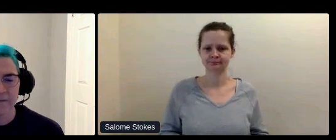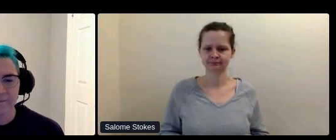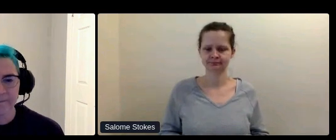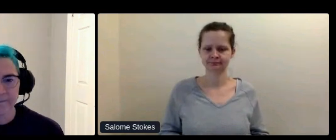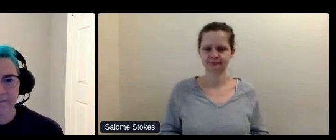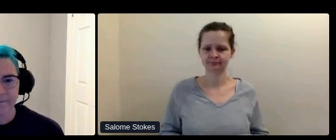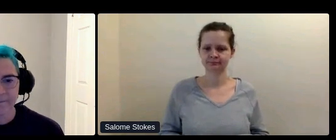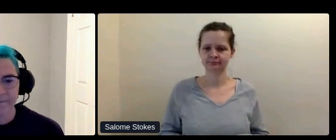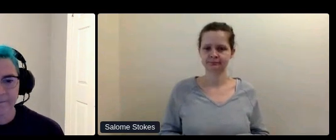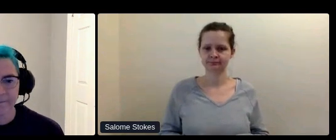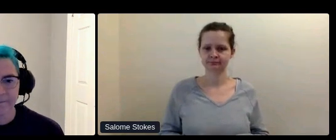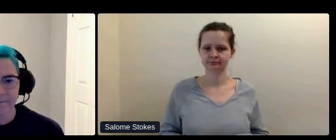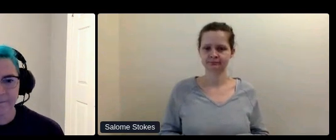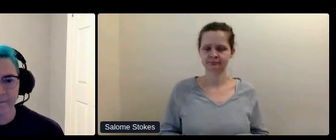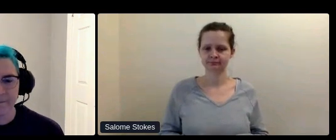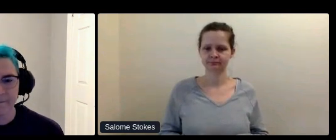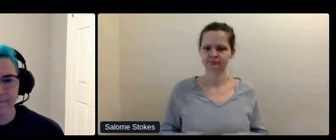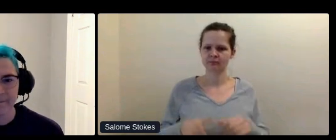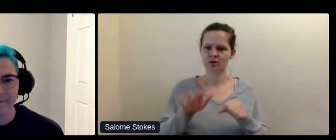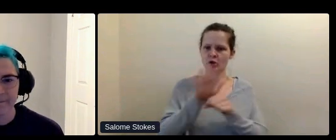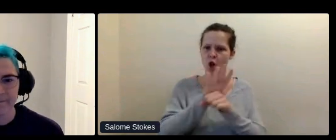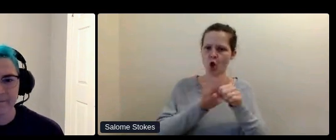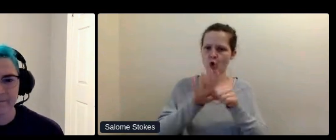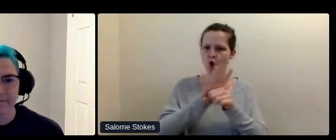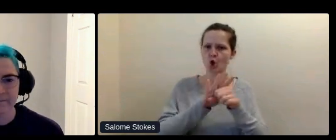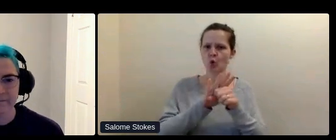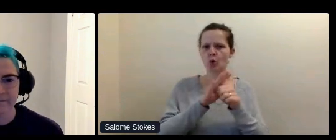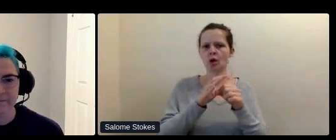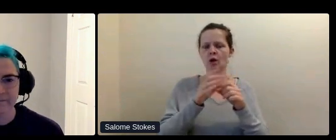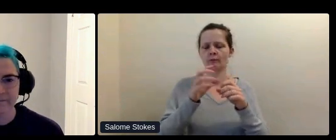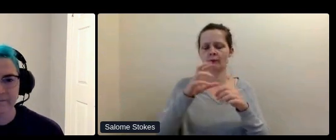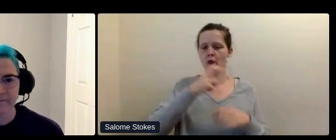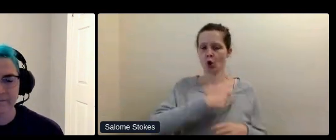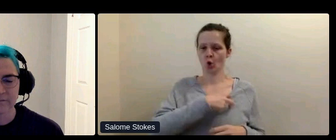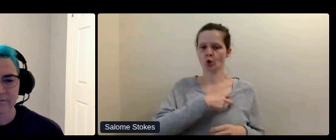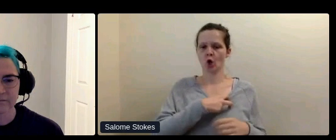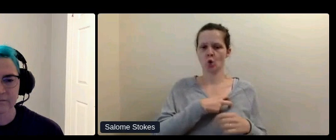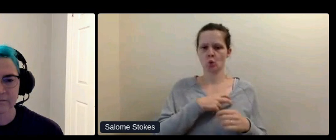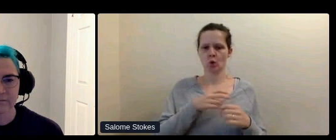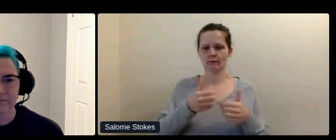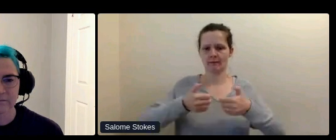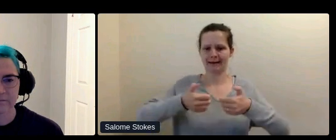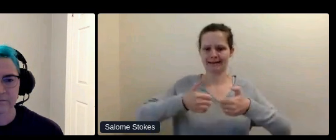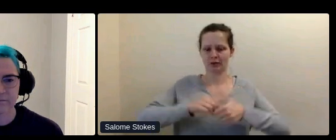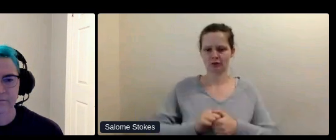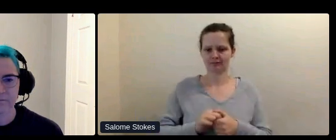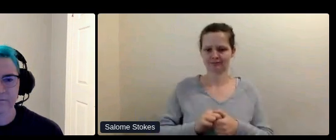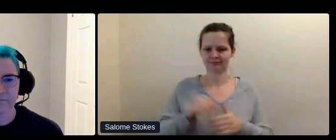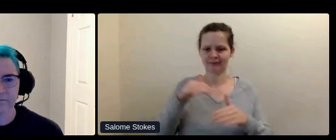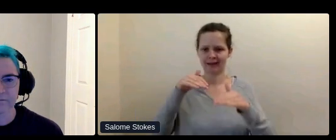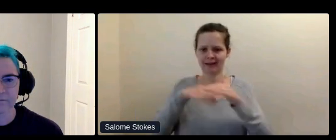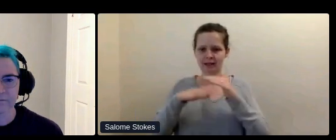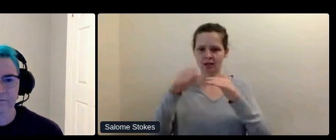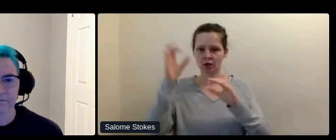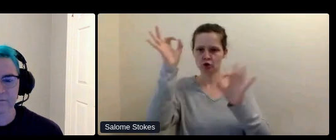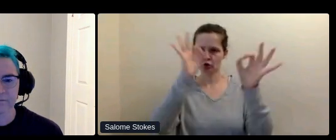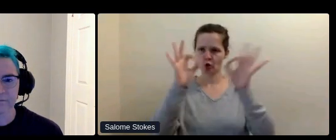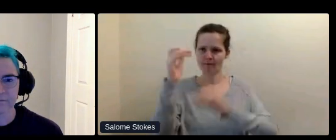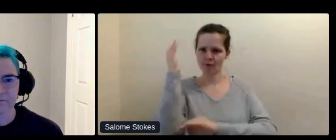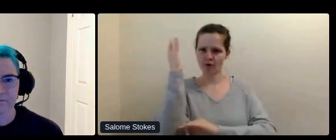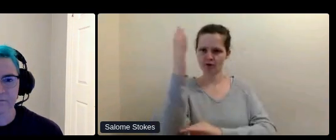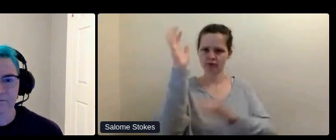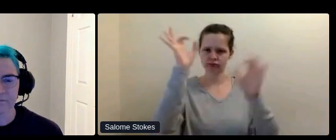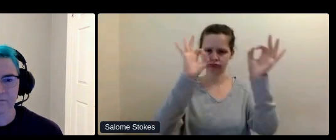Logo PlayStation Studios. In a snowy forest, everyone keeps secrets. Atreus rests his palm on a birch